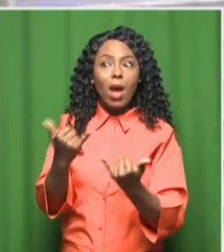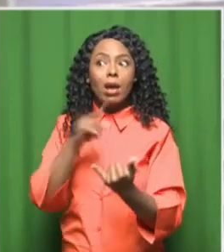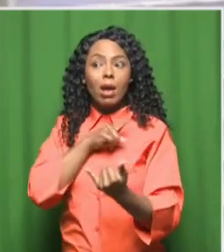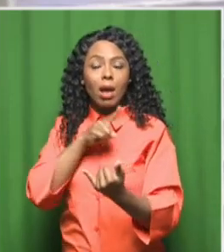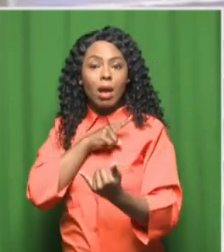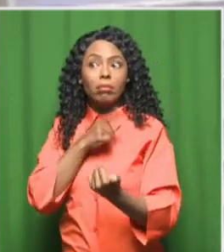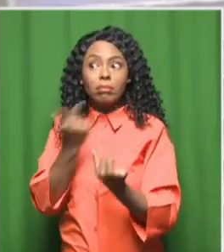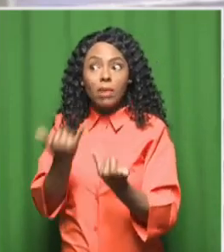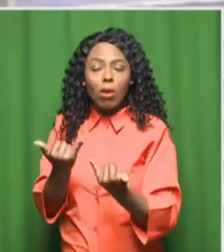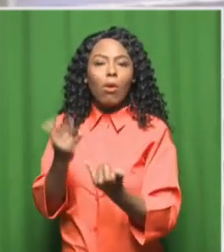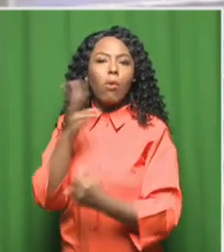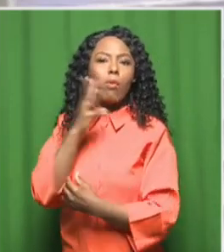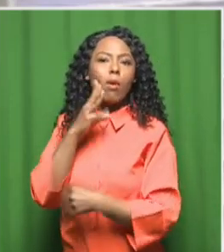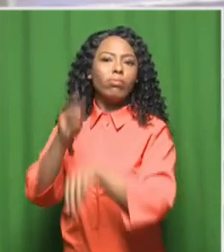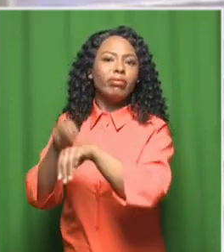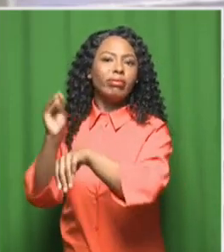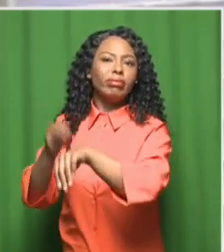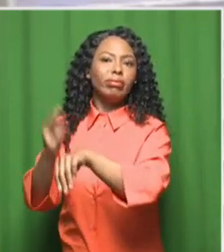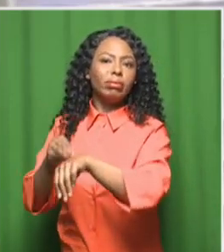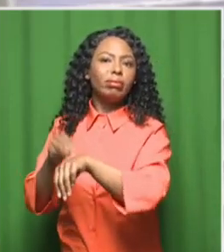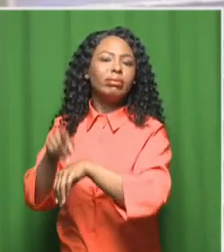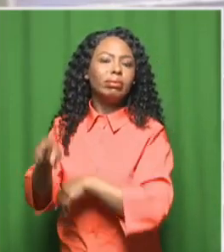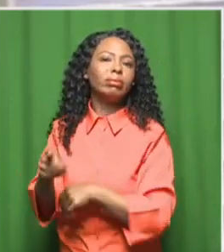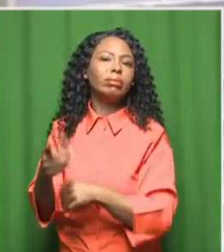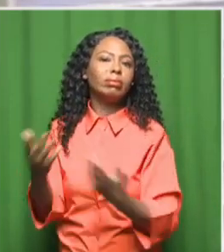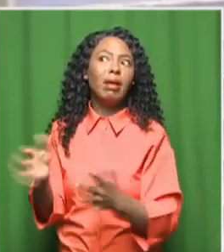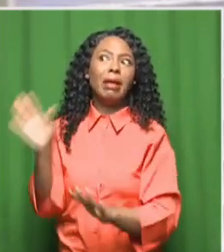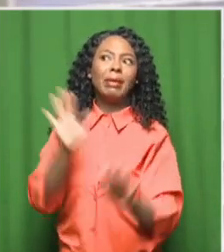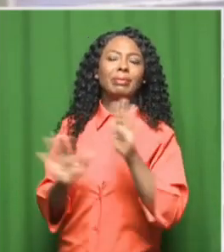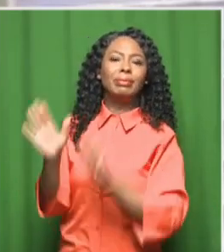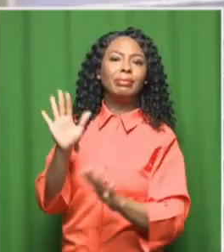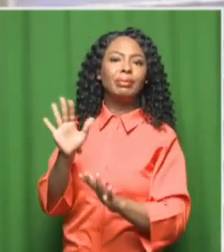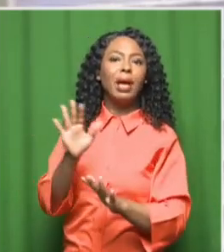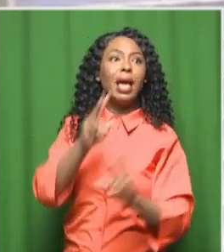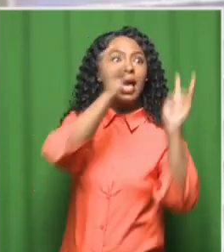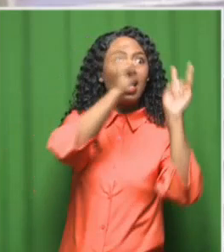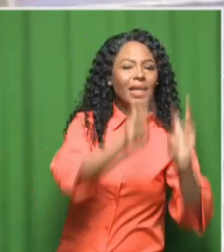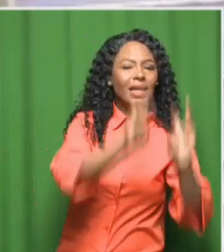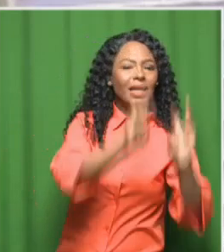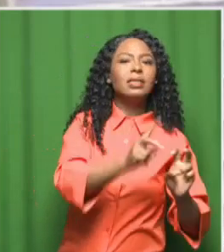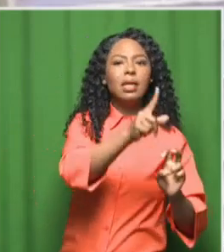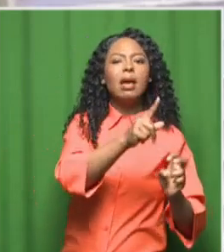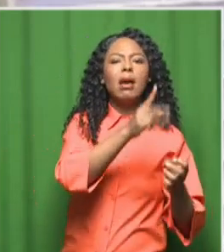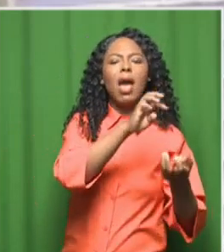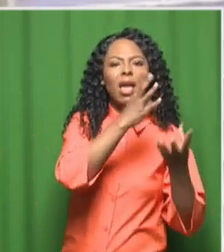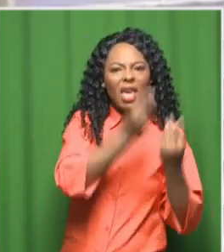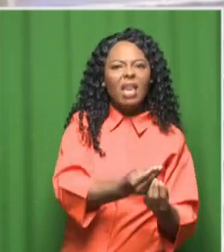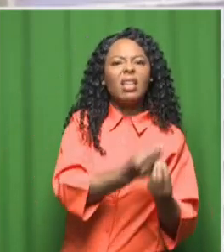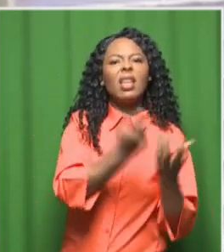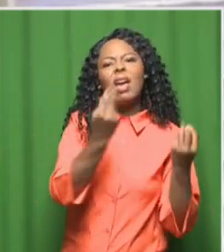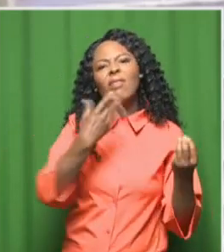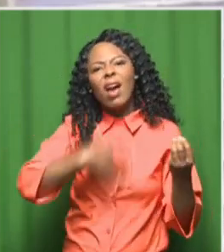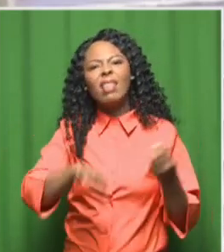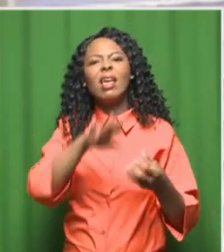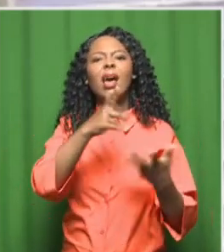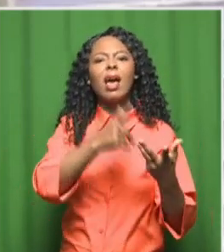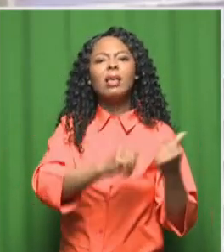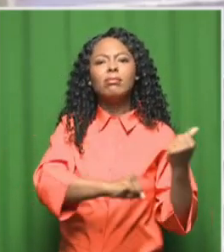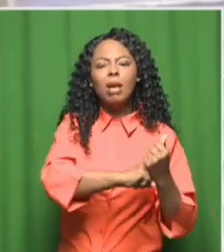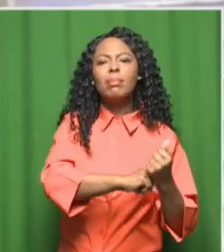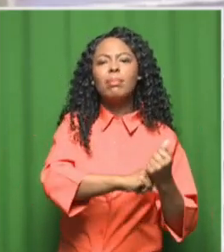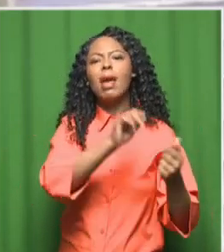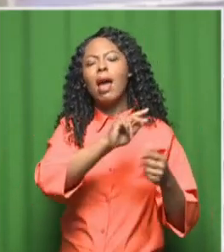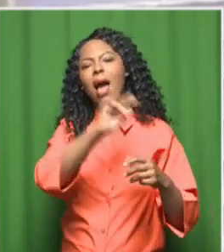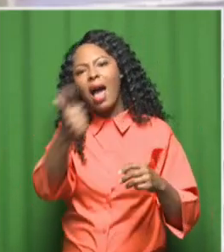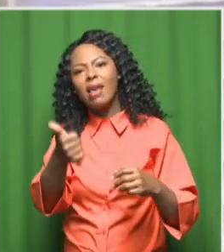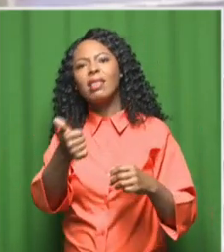water, unfortunately, you do not have much of an option, unlike with energy where you can have solar and all other alternatives. So again, as we